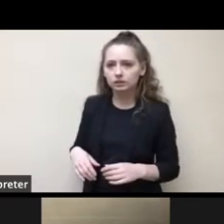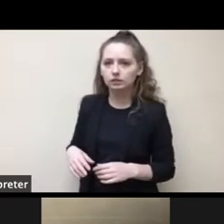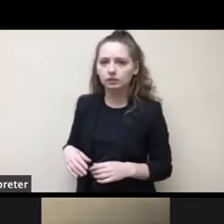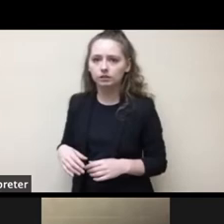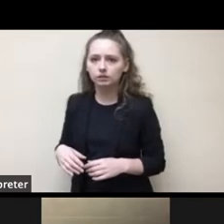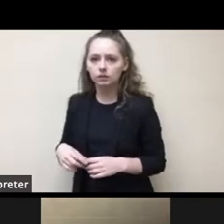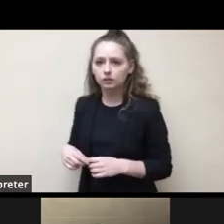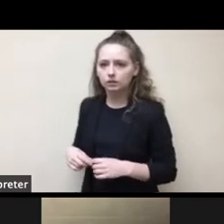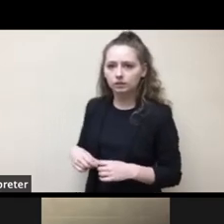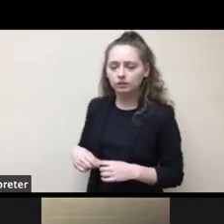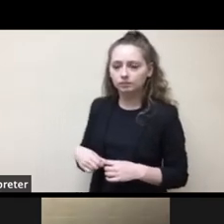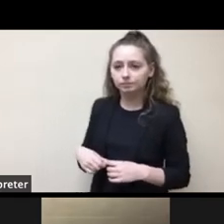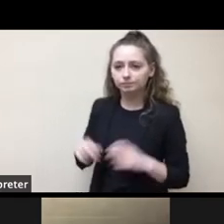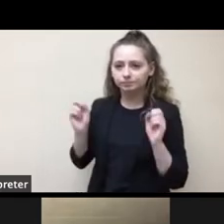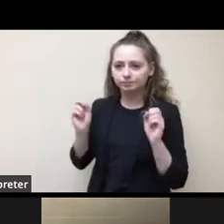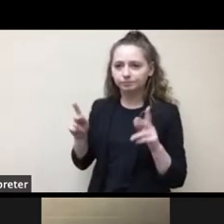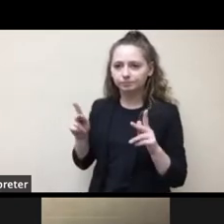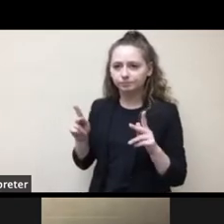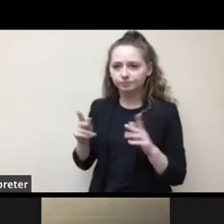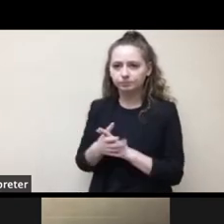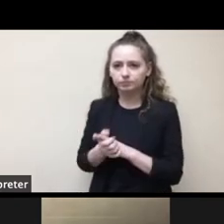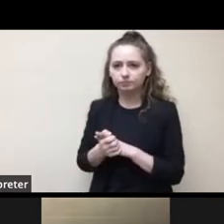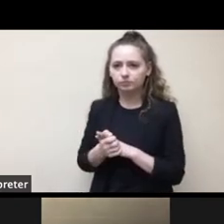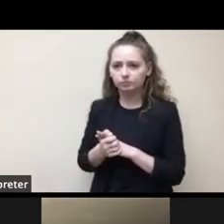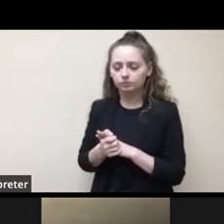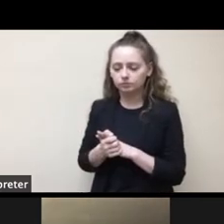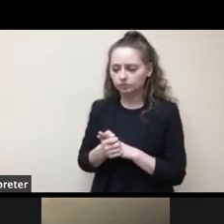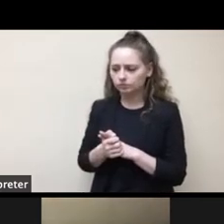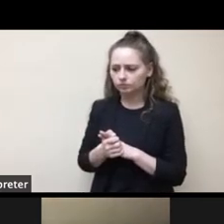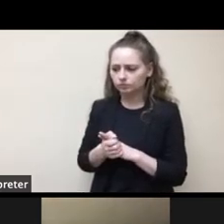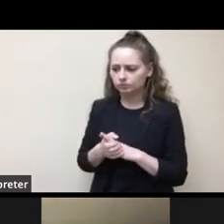Okay. All right. You know what?